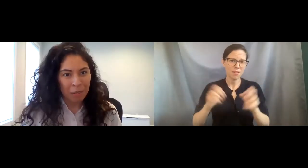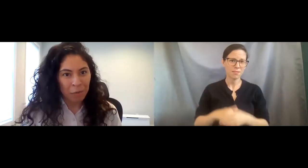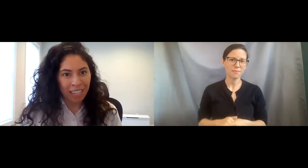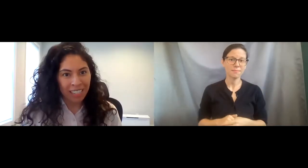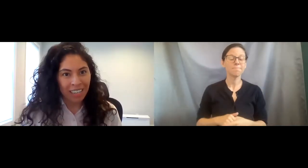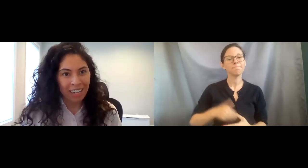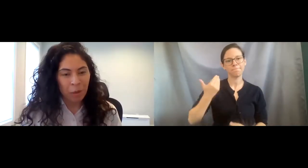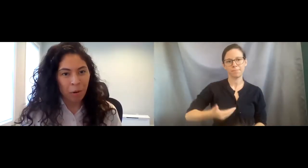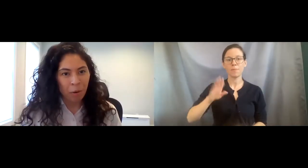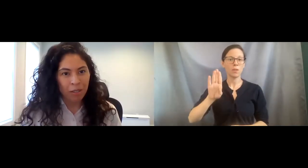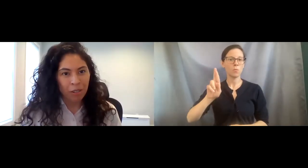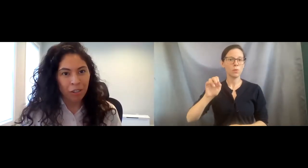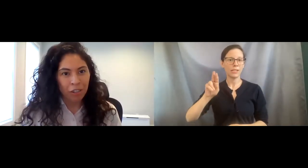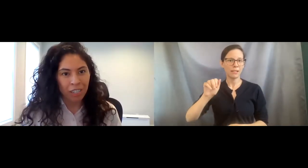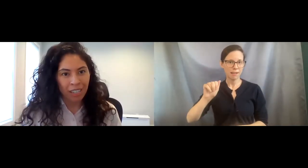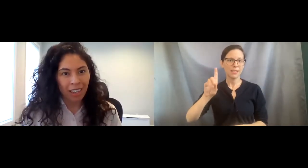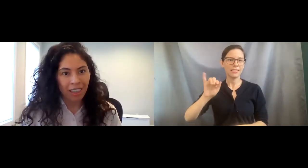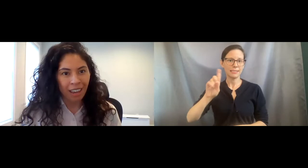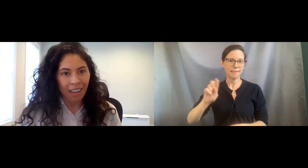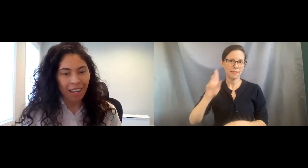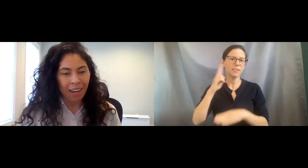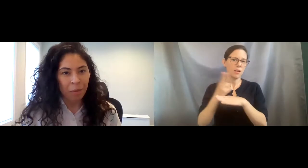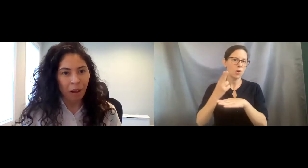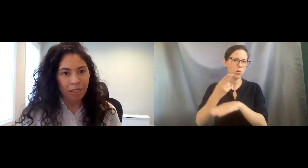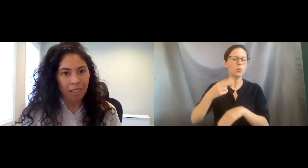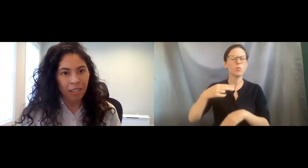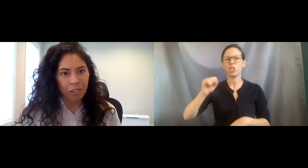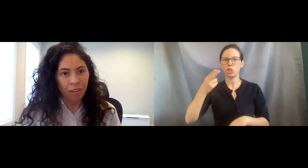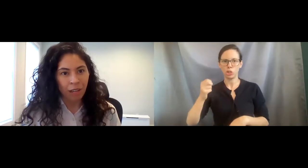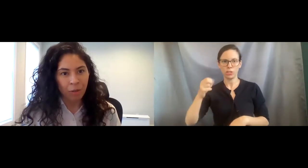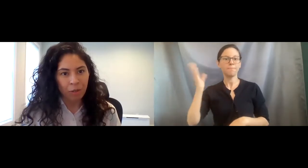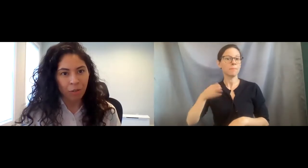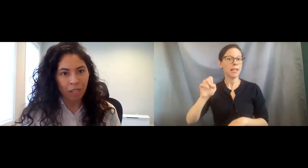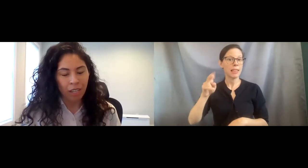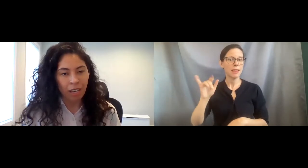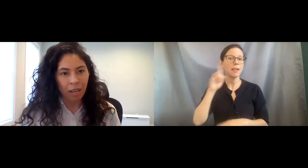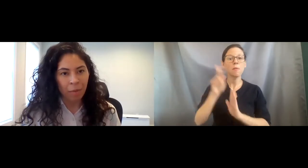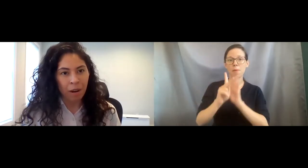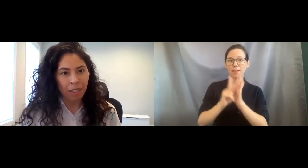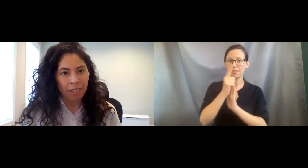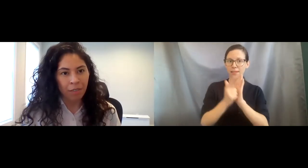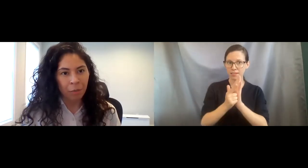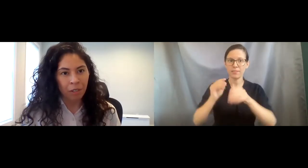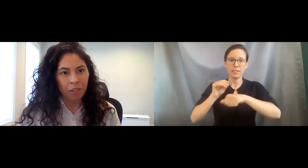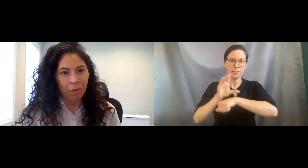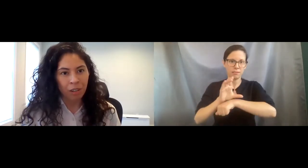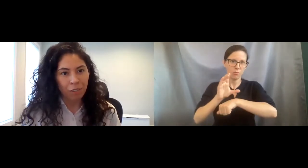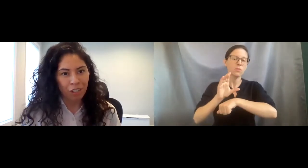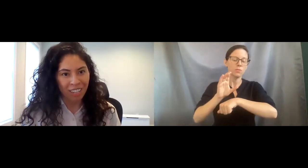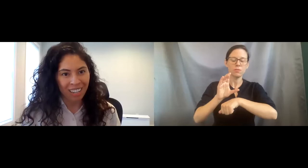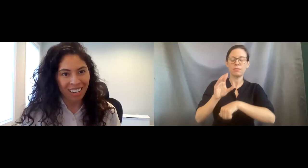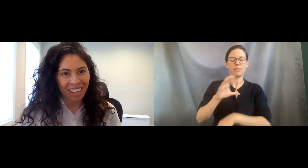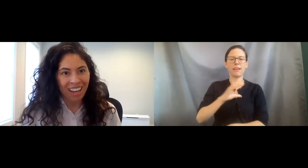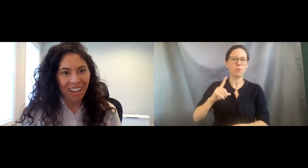My name is Brianna Diaz. My pronouns are she and they, and I'm the Policy and Legislative Counsel for the American Civil Liberties Union